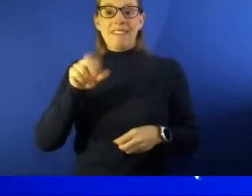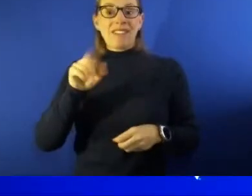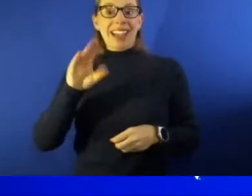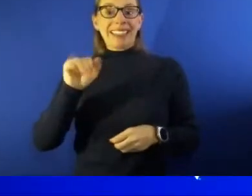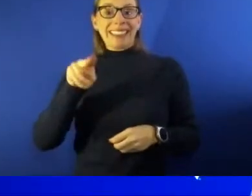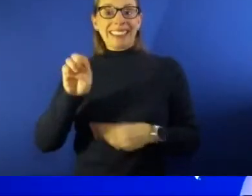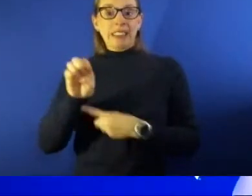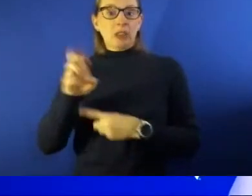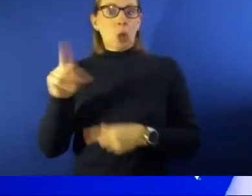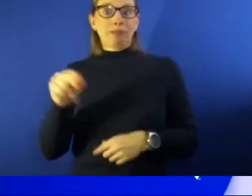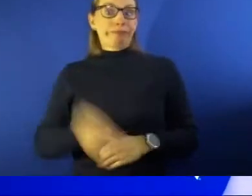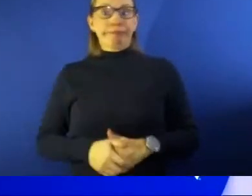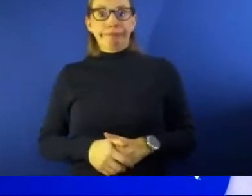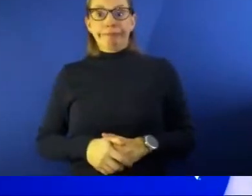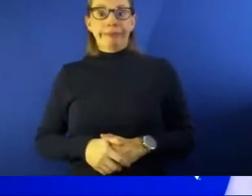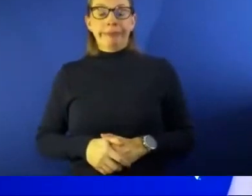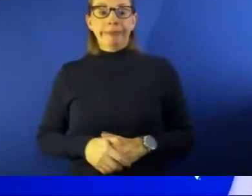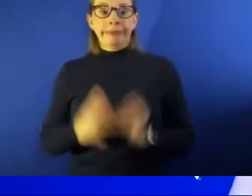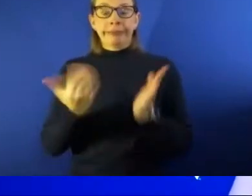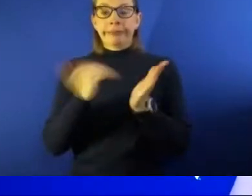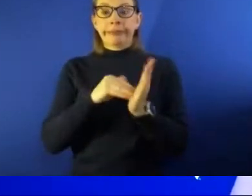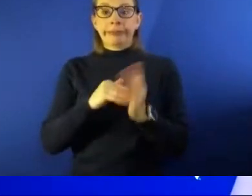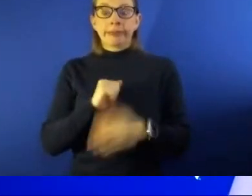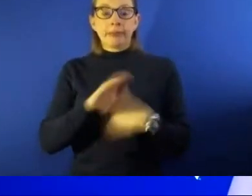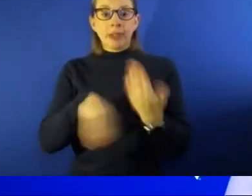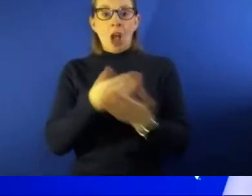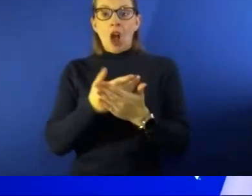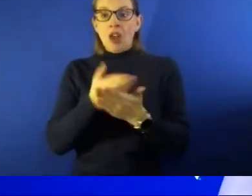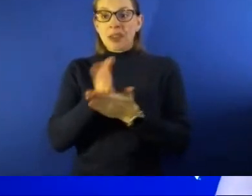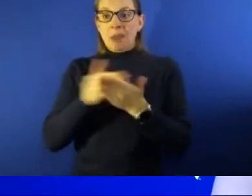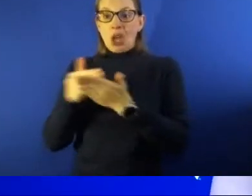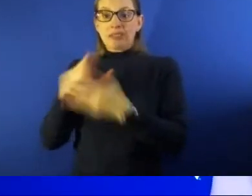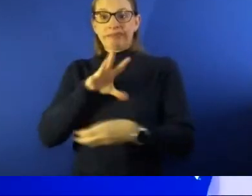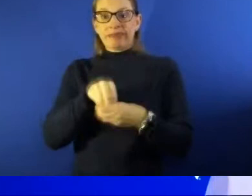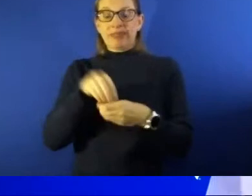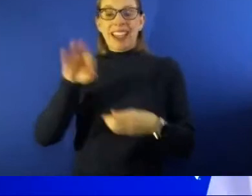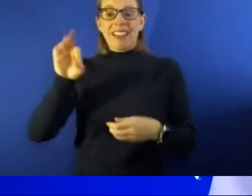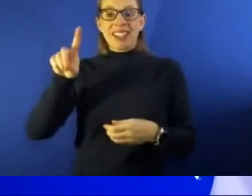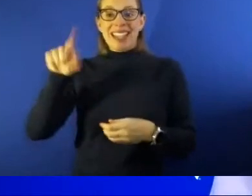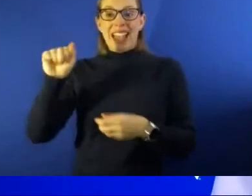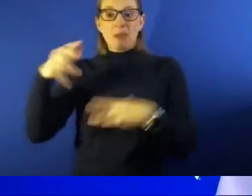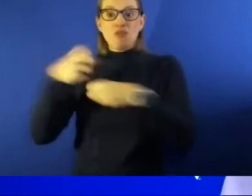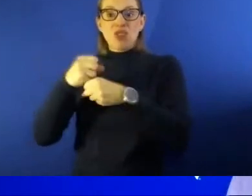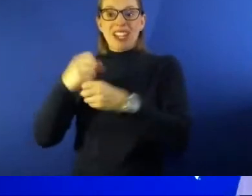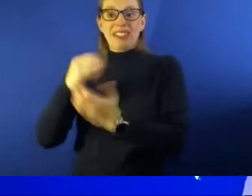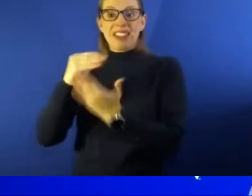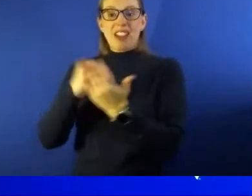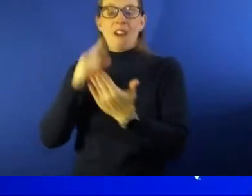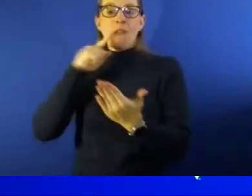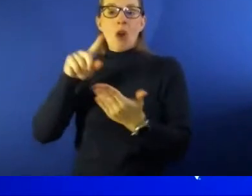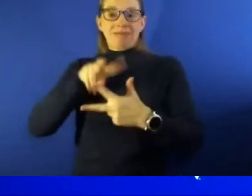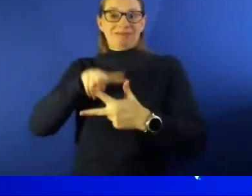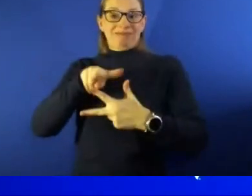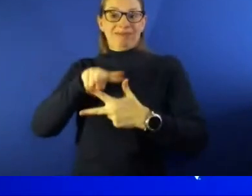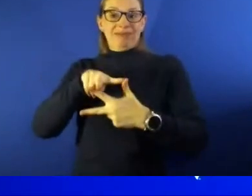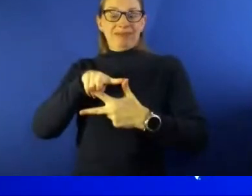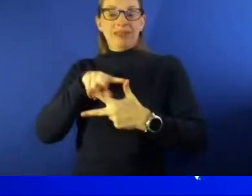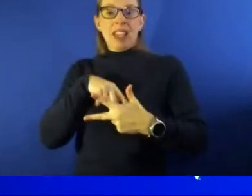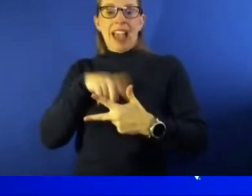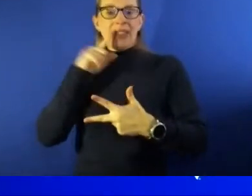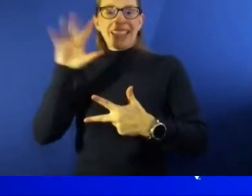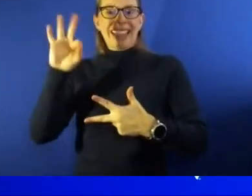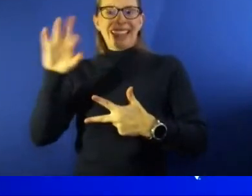No. Again, all of the components are on the FDA briefs for Moderna and Pfizer. I think there's 9 or 10